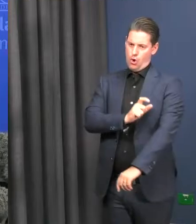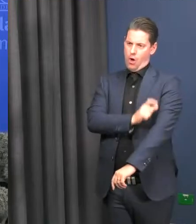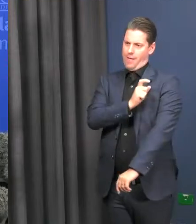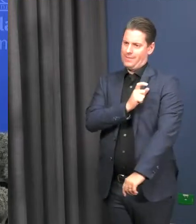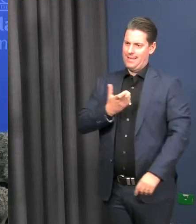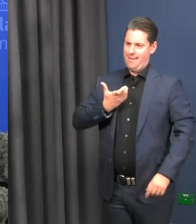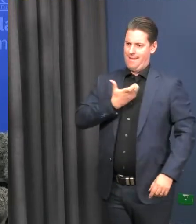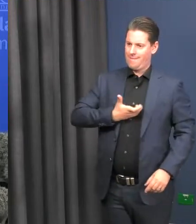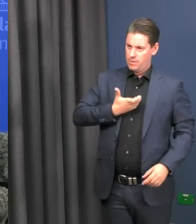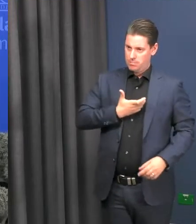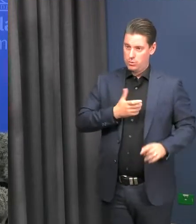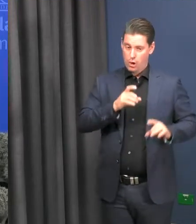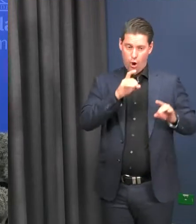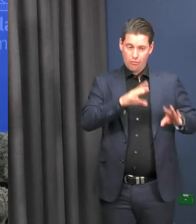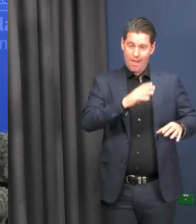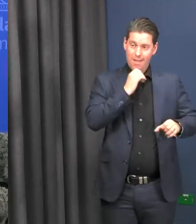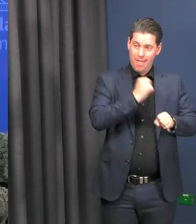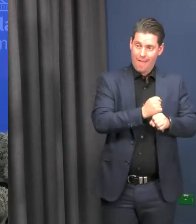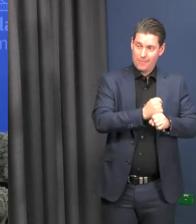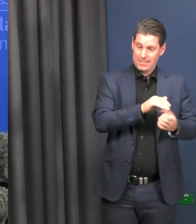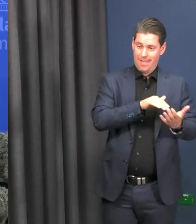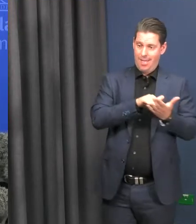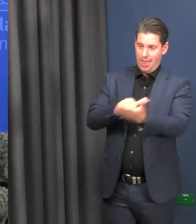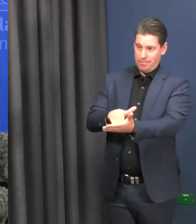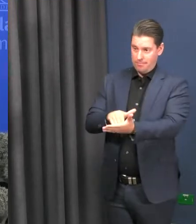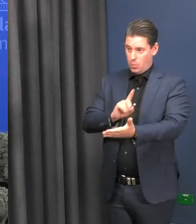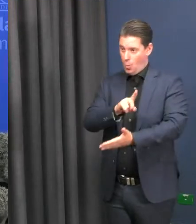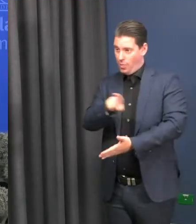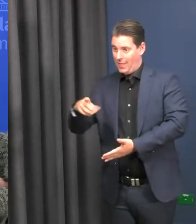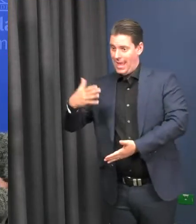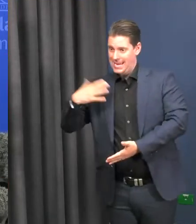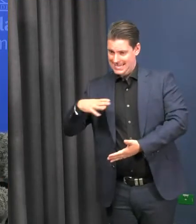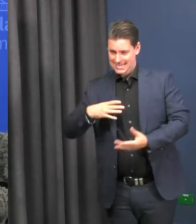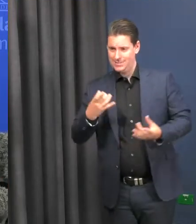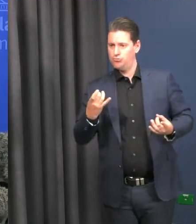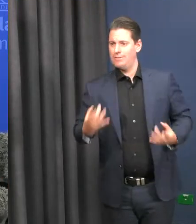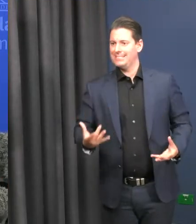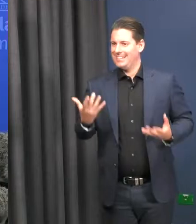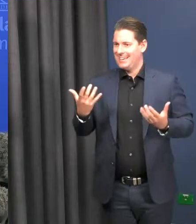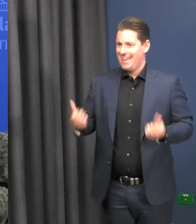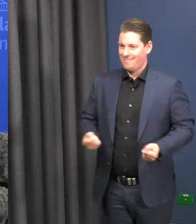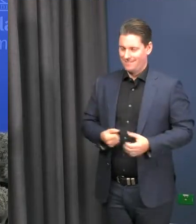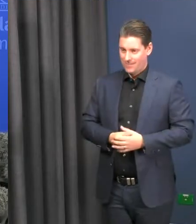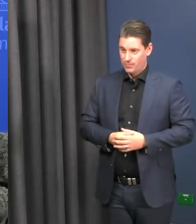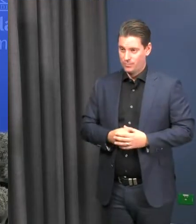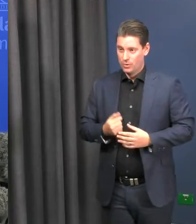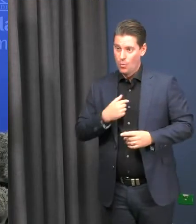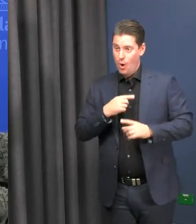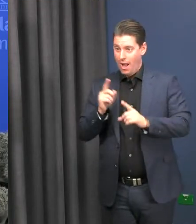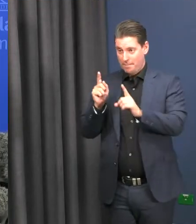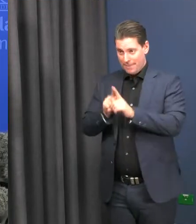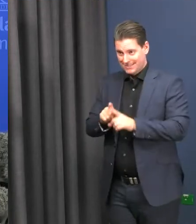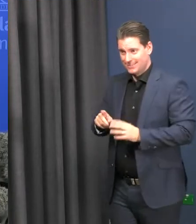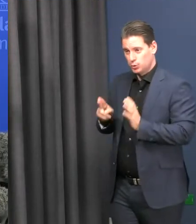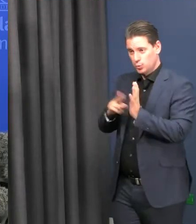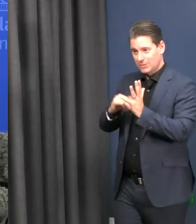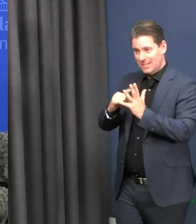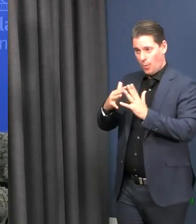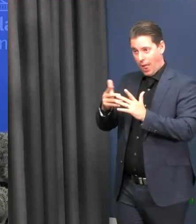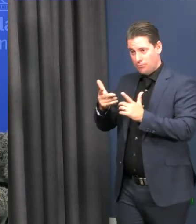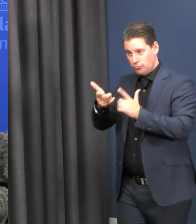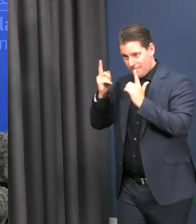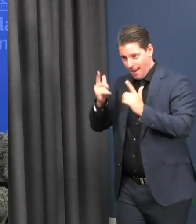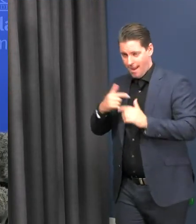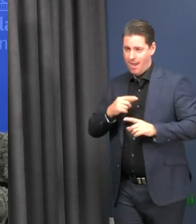of the Commonwealth support was in place. And so I met with Premier Minns and Premier Crisafulli yesterday.